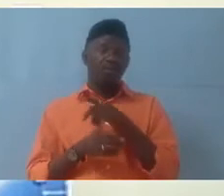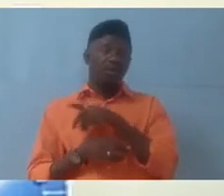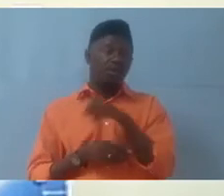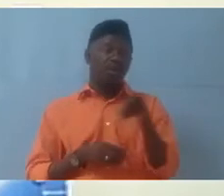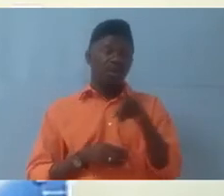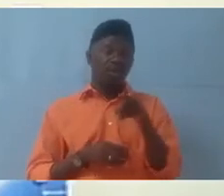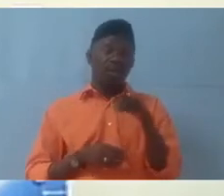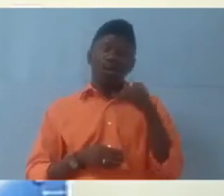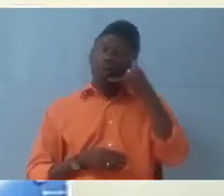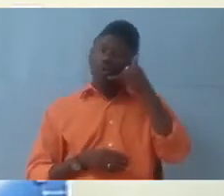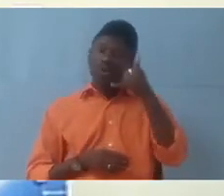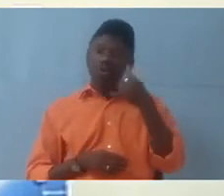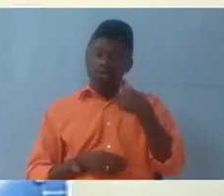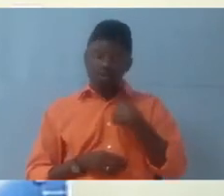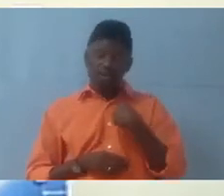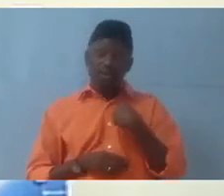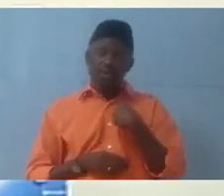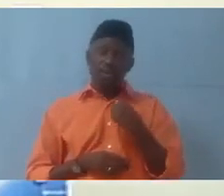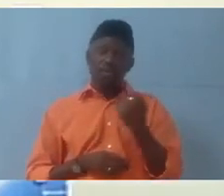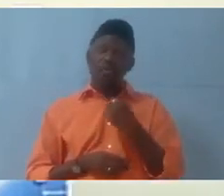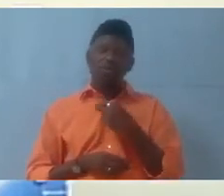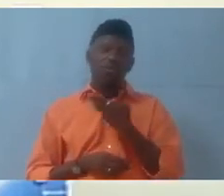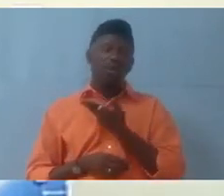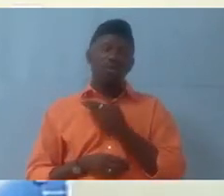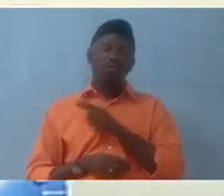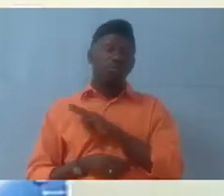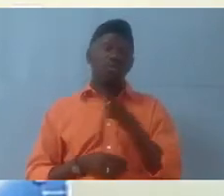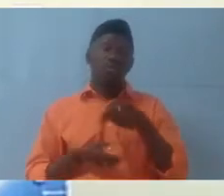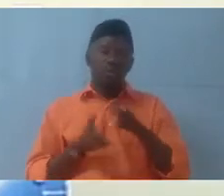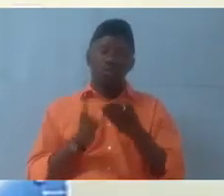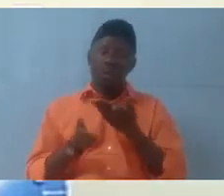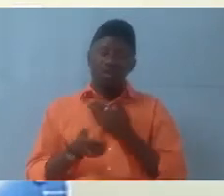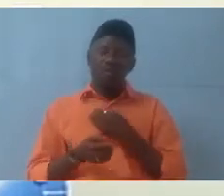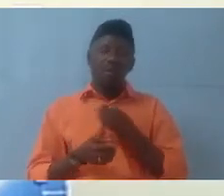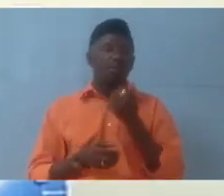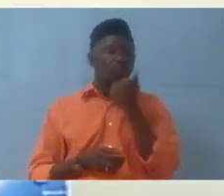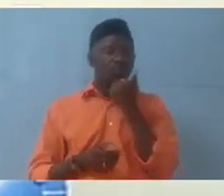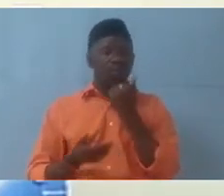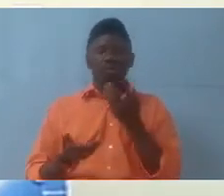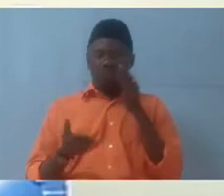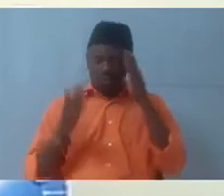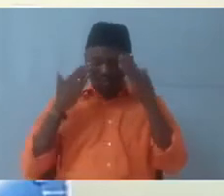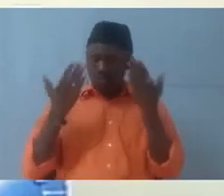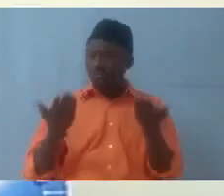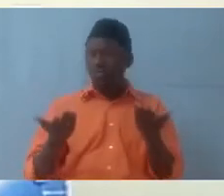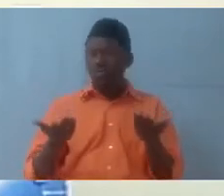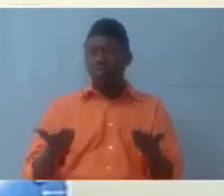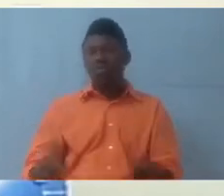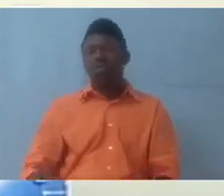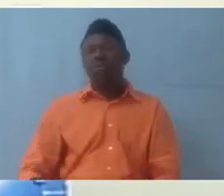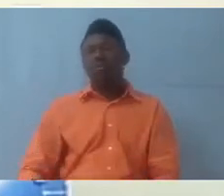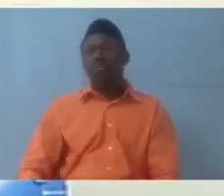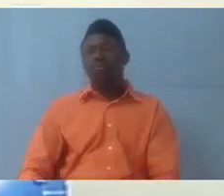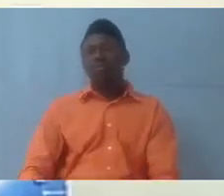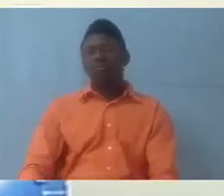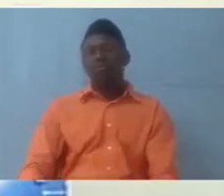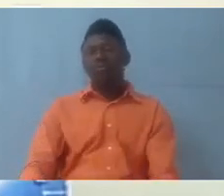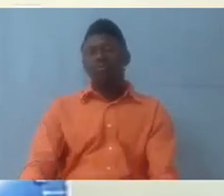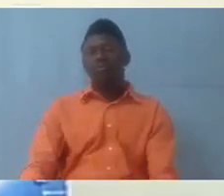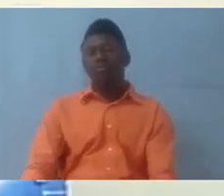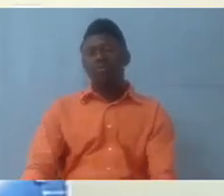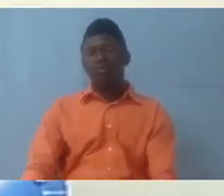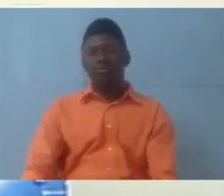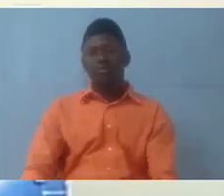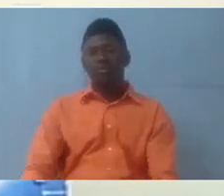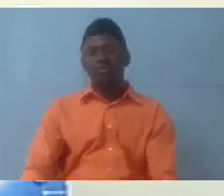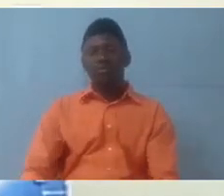me, because there was no way they could have had my number. Undol waxna may tamen sax lu jitu nak bala ñu may o ndax mo amutone ken ko am suma